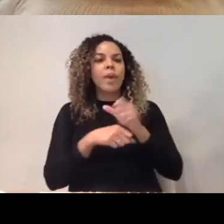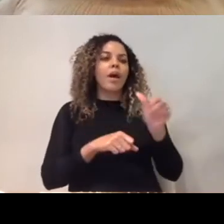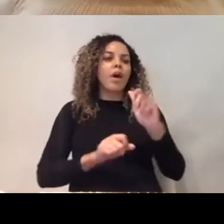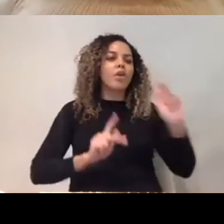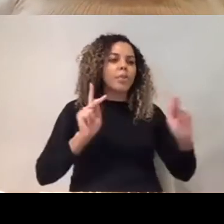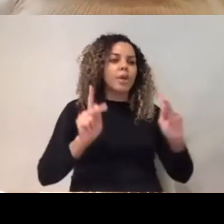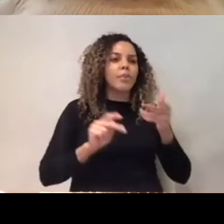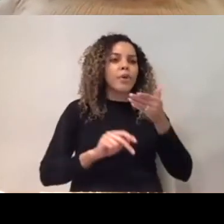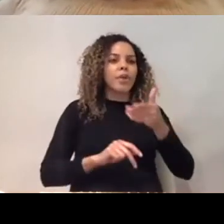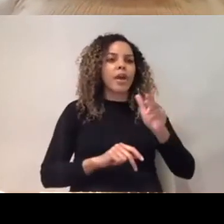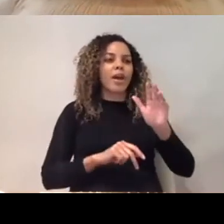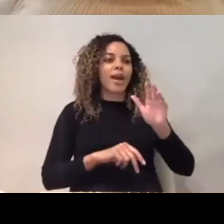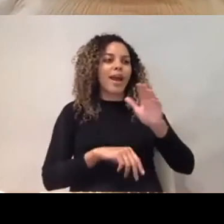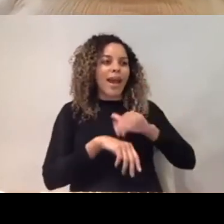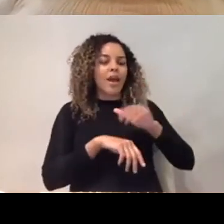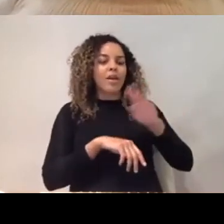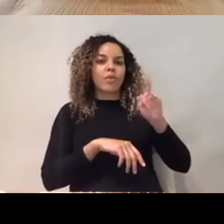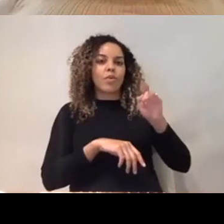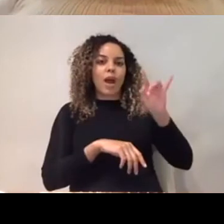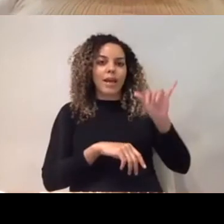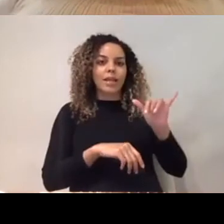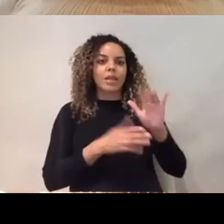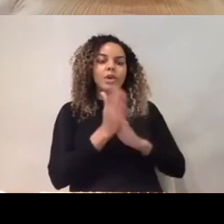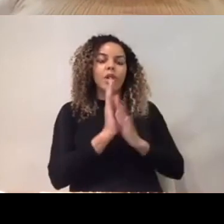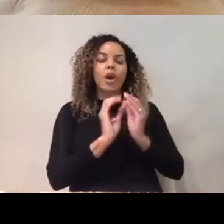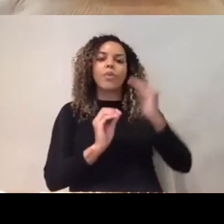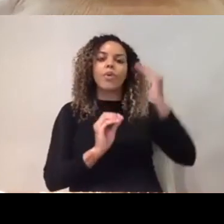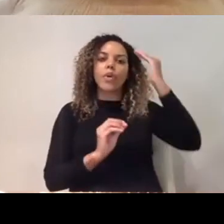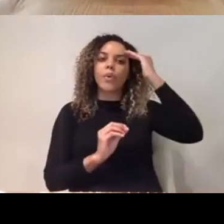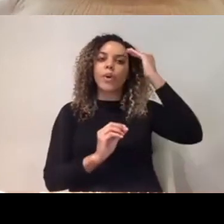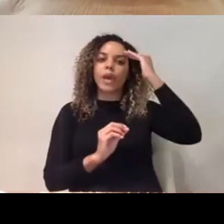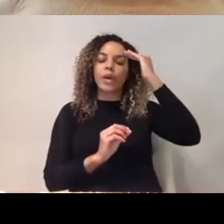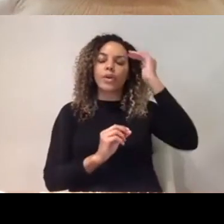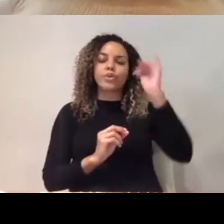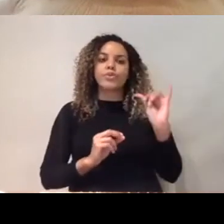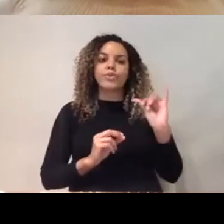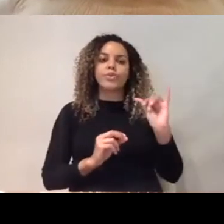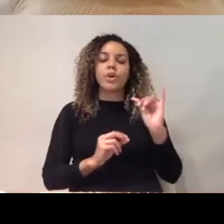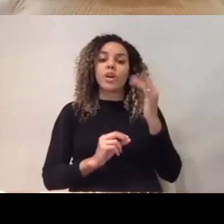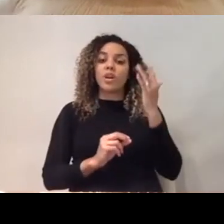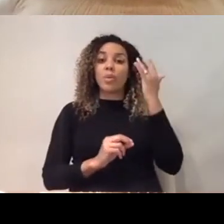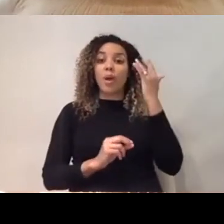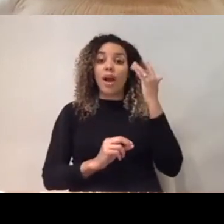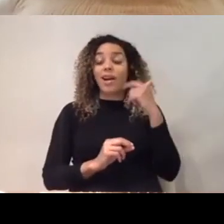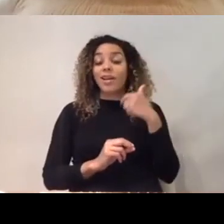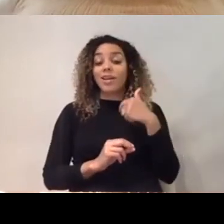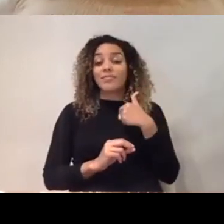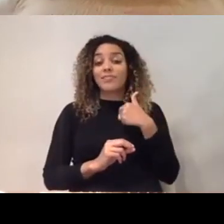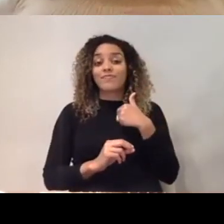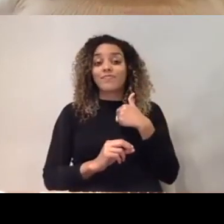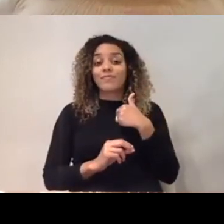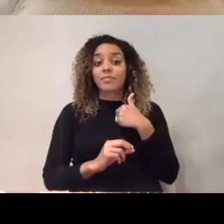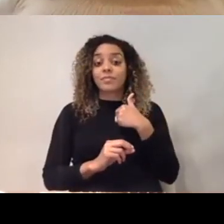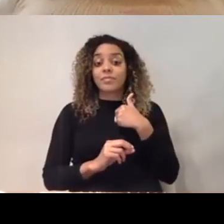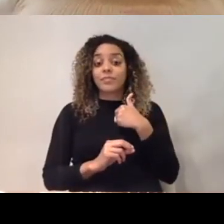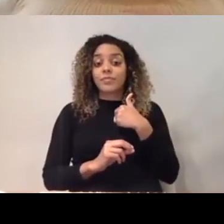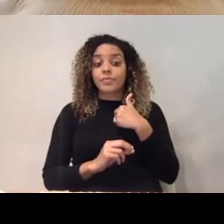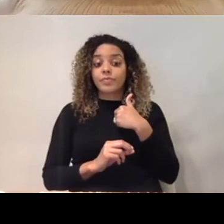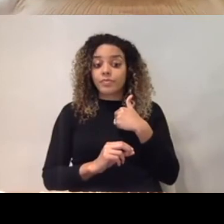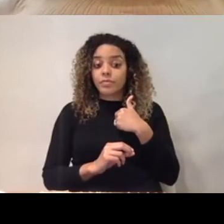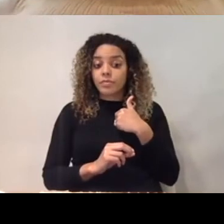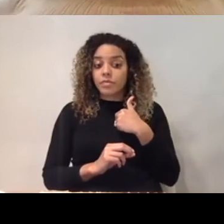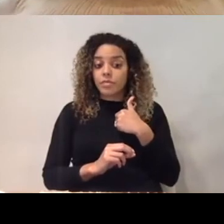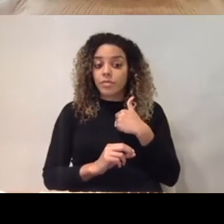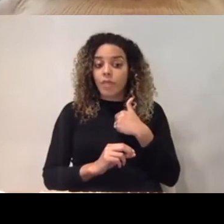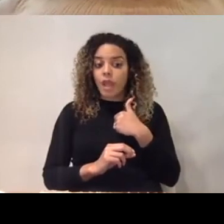so we can talk about that, because again, I've been pitched stories by people with disabilities